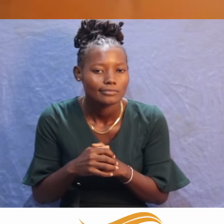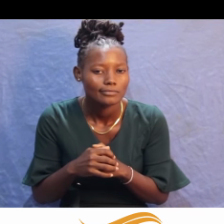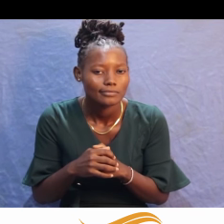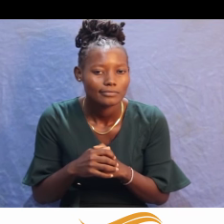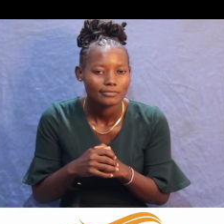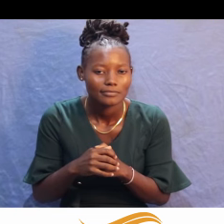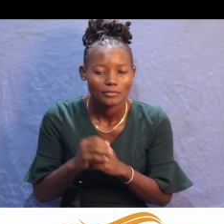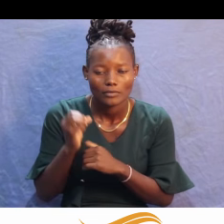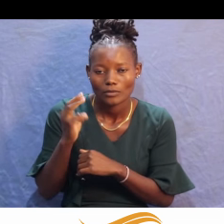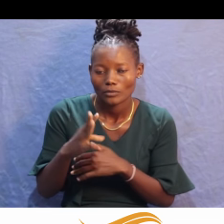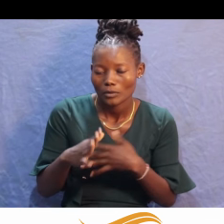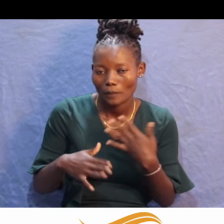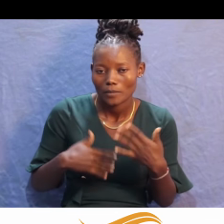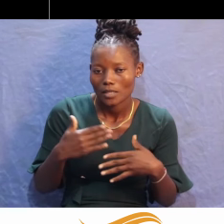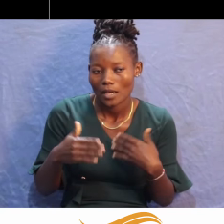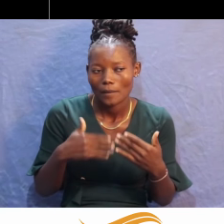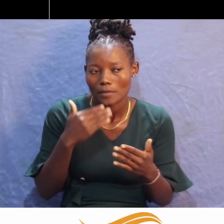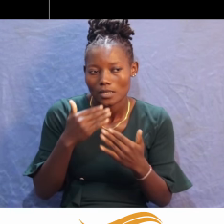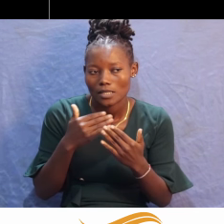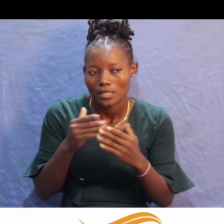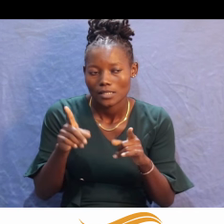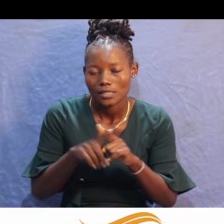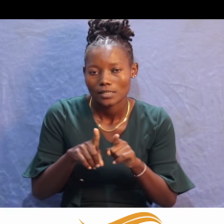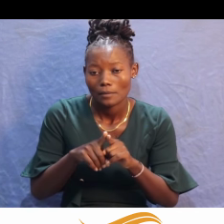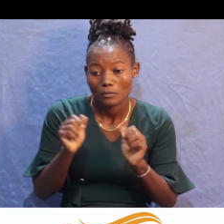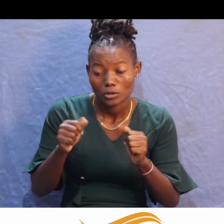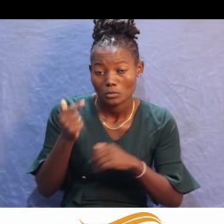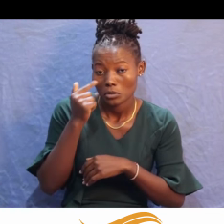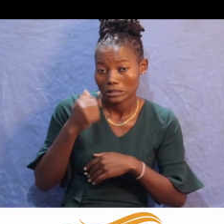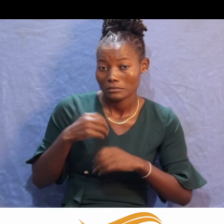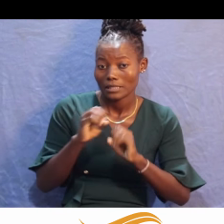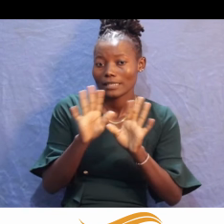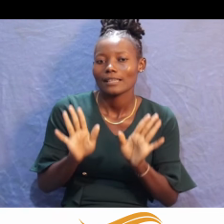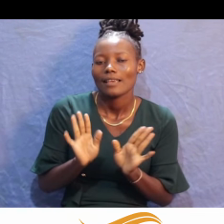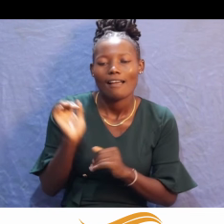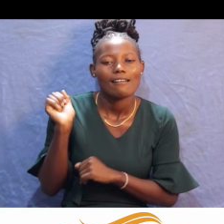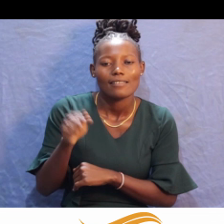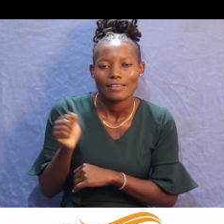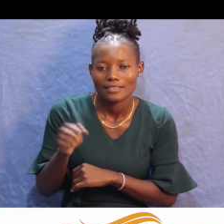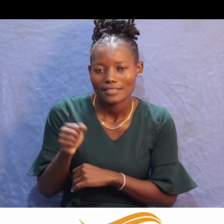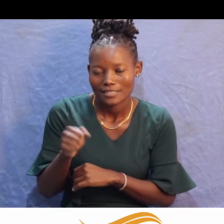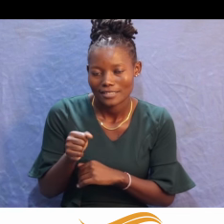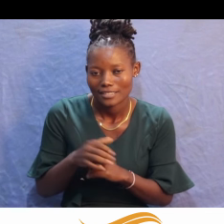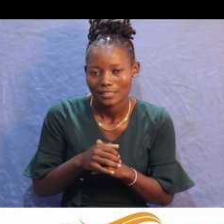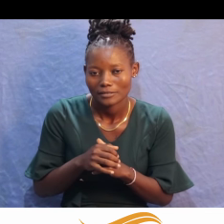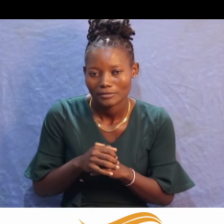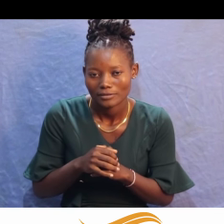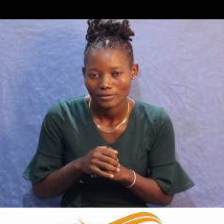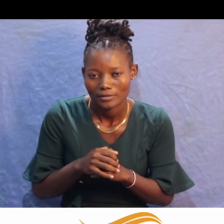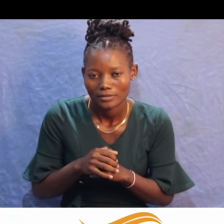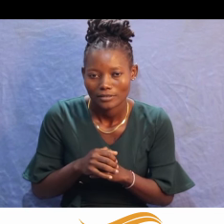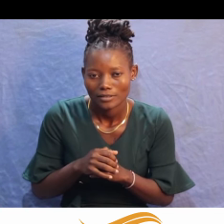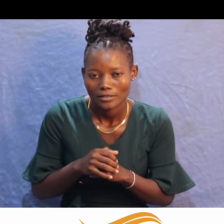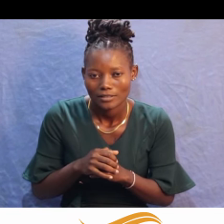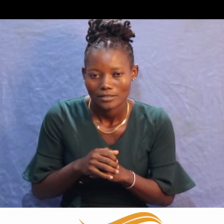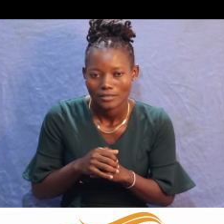Would be great. Okay, can you see that clearly? Yes. Okay. Although I'm a dean